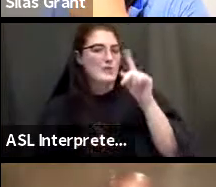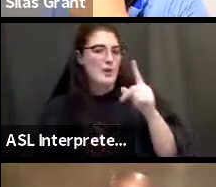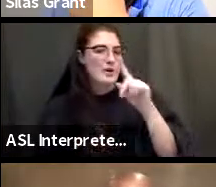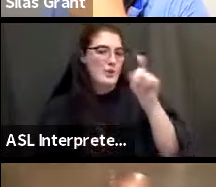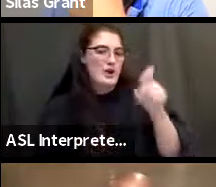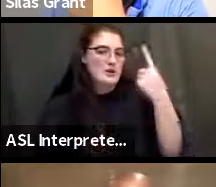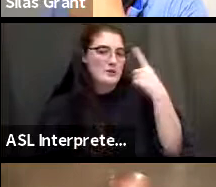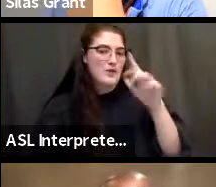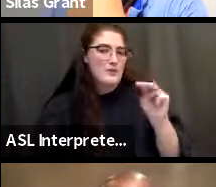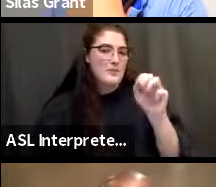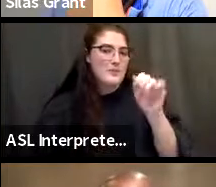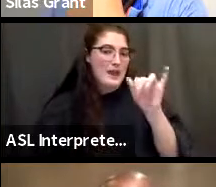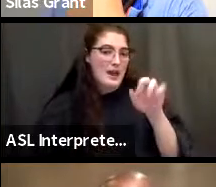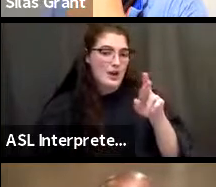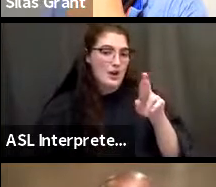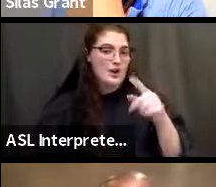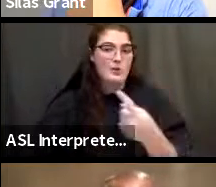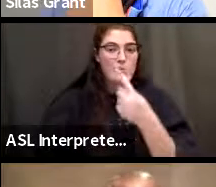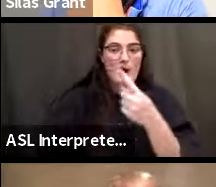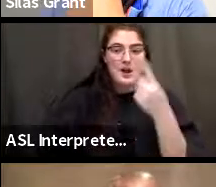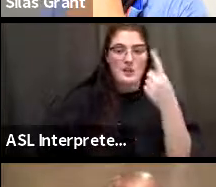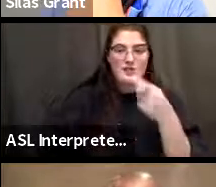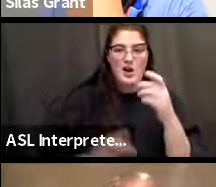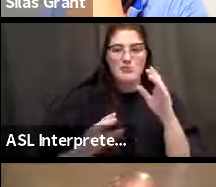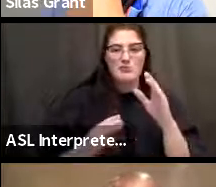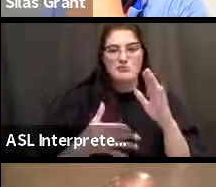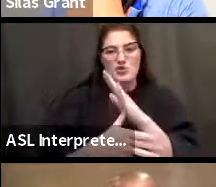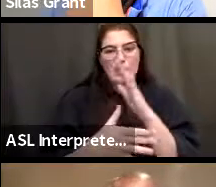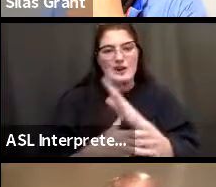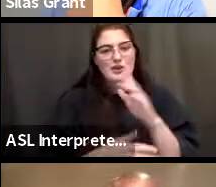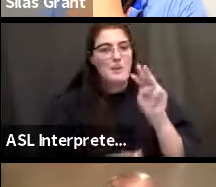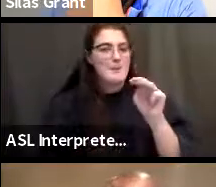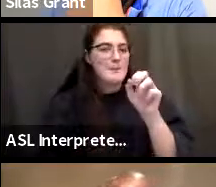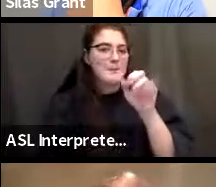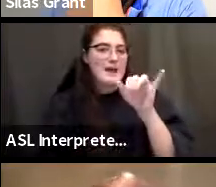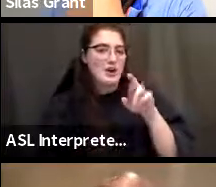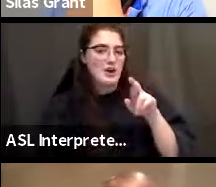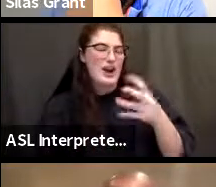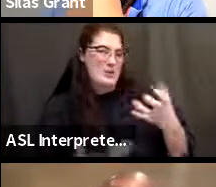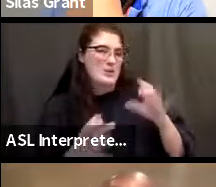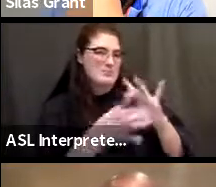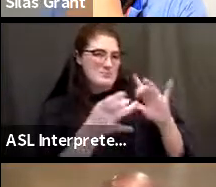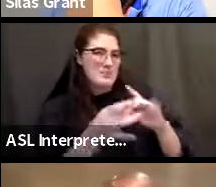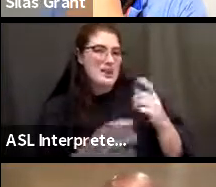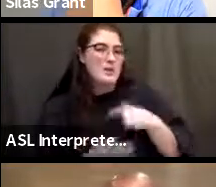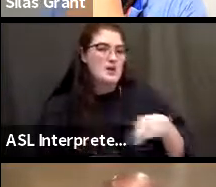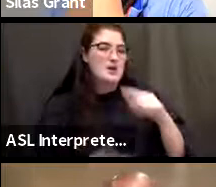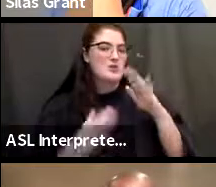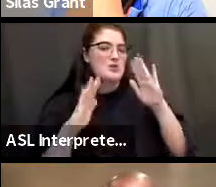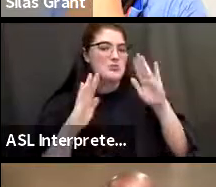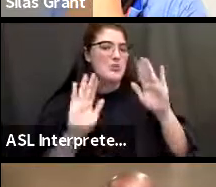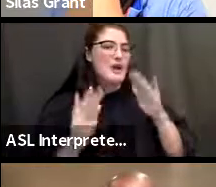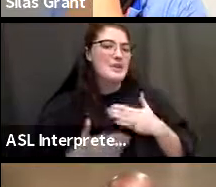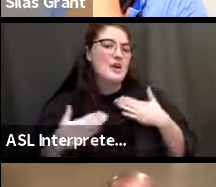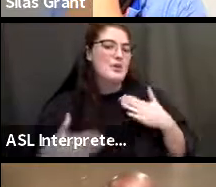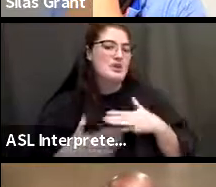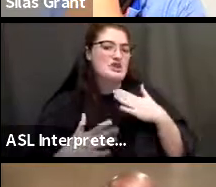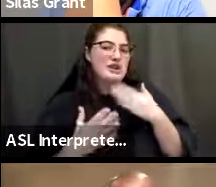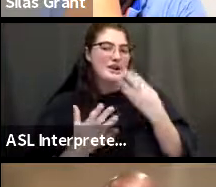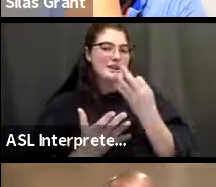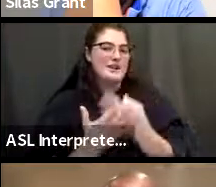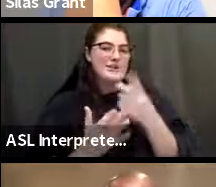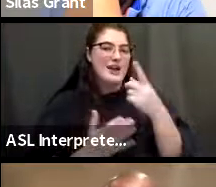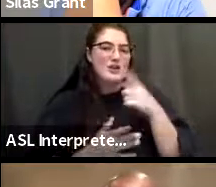Director McFadden. Madam Mayor, can I just ask you, or may I just say, we've greatly appreciated the fact that you've been